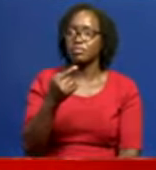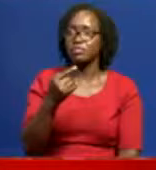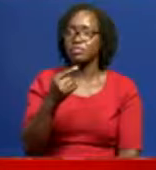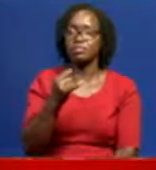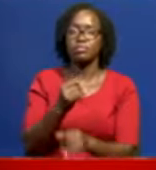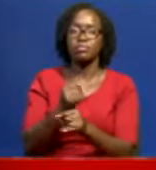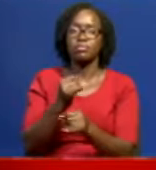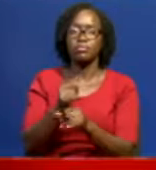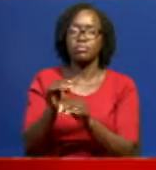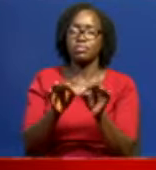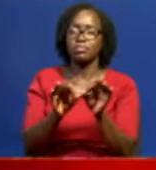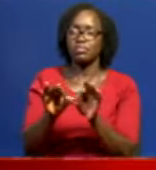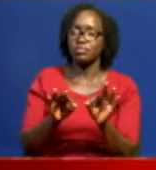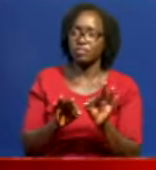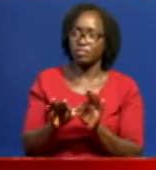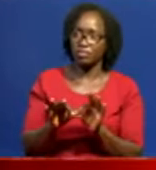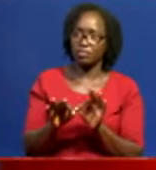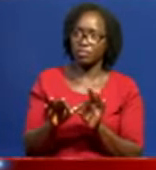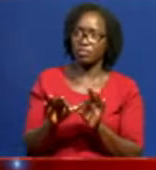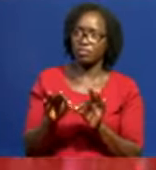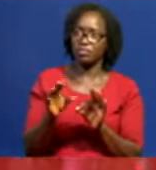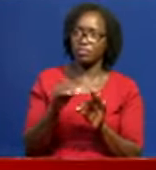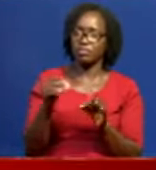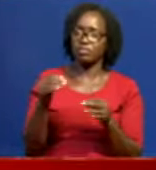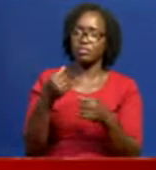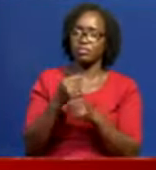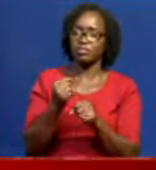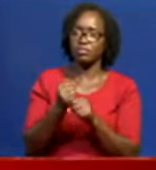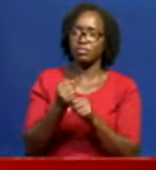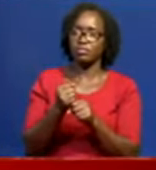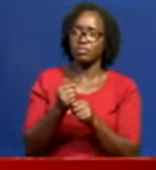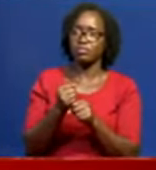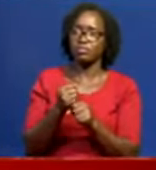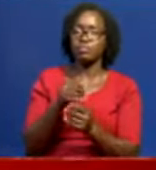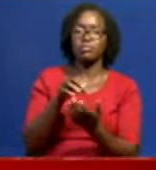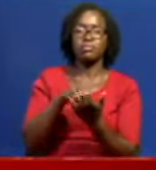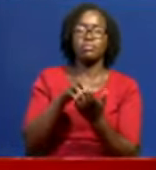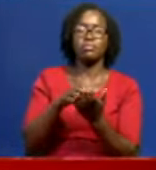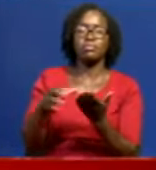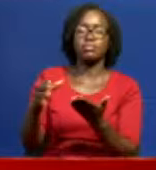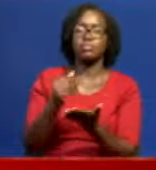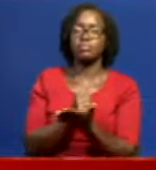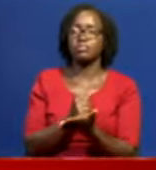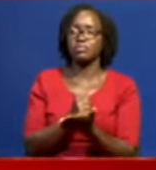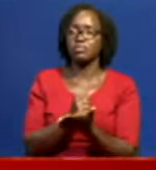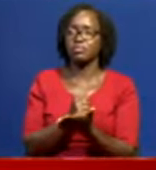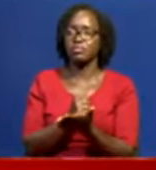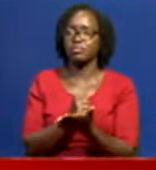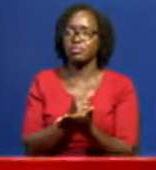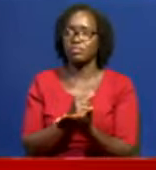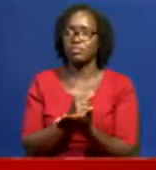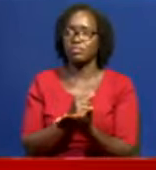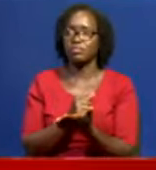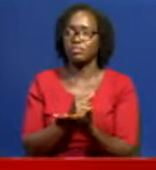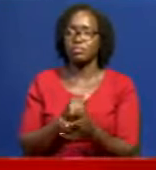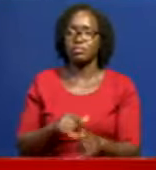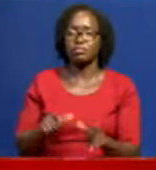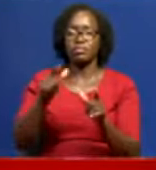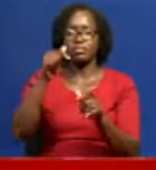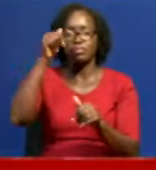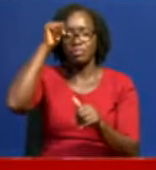job descriptions and form the terms of our employment. Let us remember